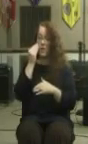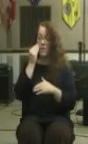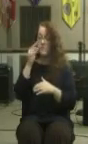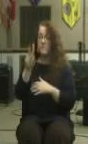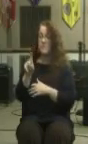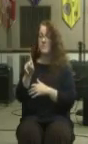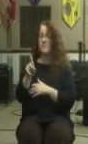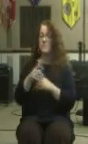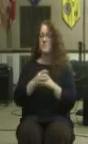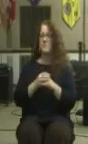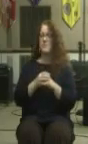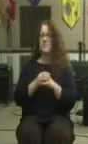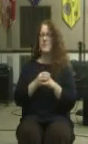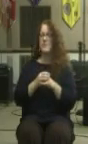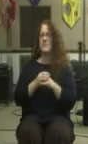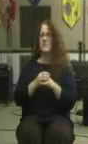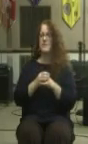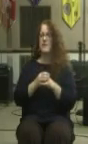Really? You want to know?